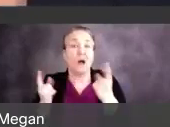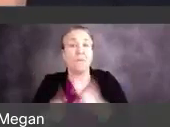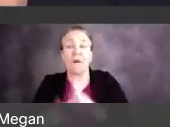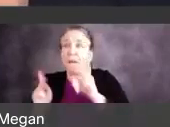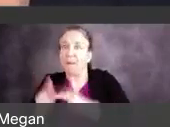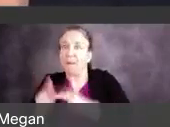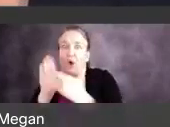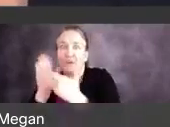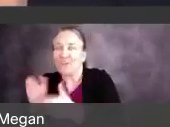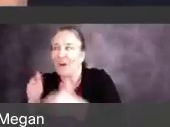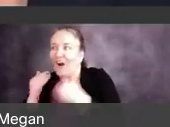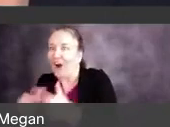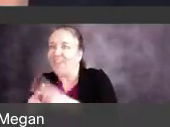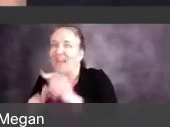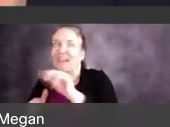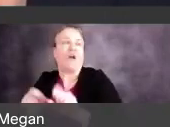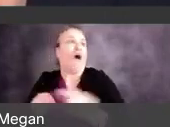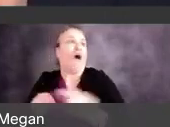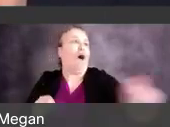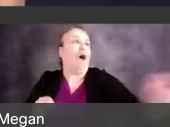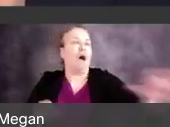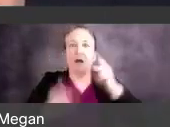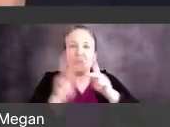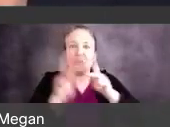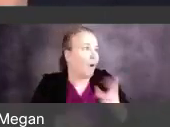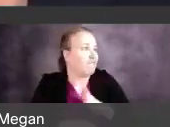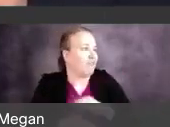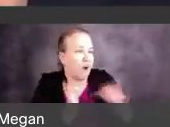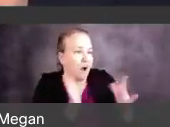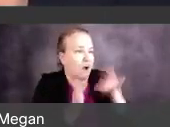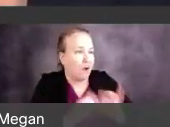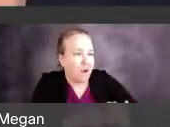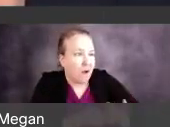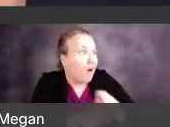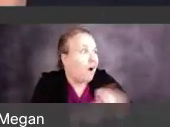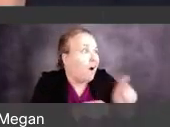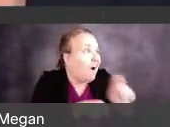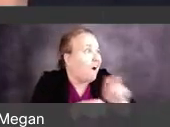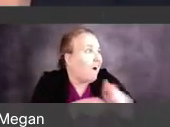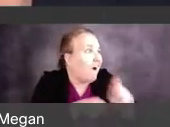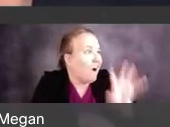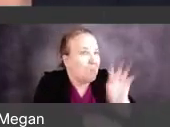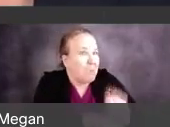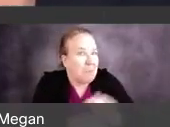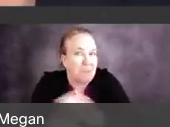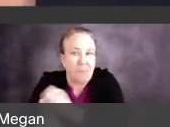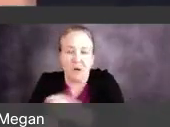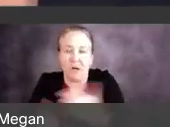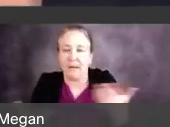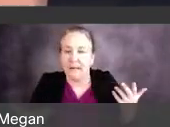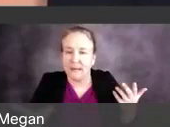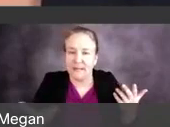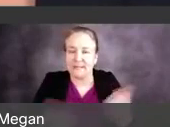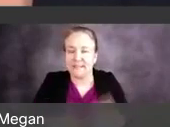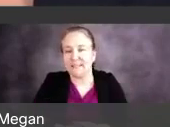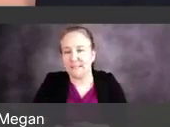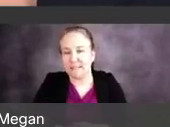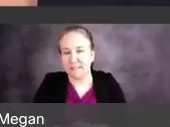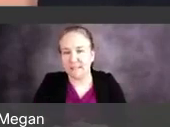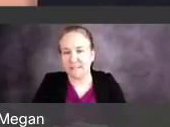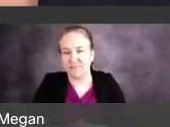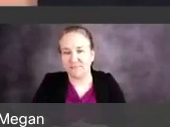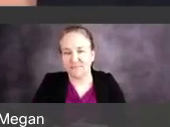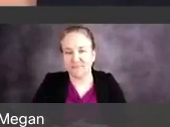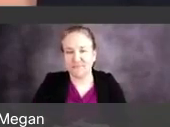their links, and it is possible for other people, if they do it quickly enough, to jump in and make an appointment for themselves.